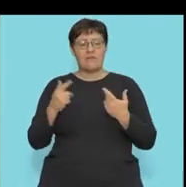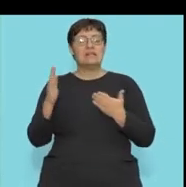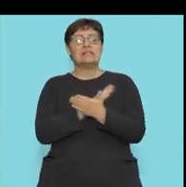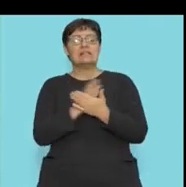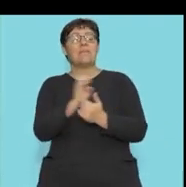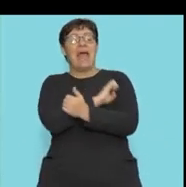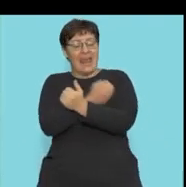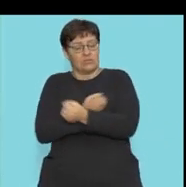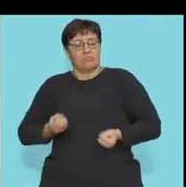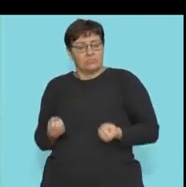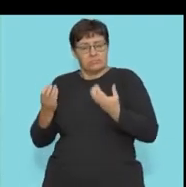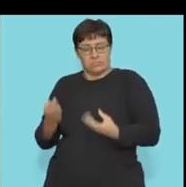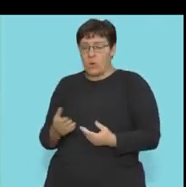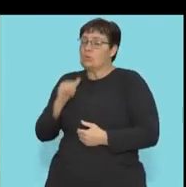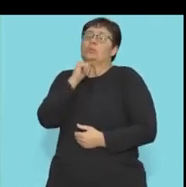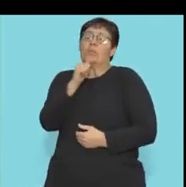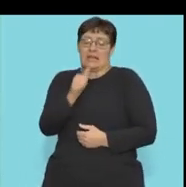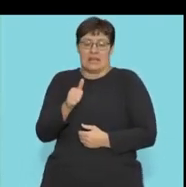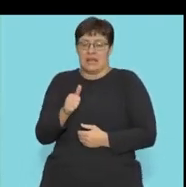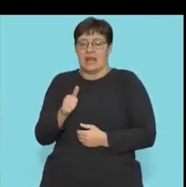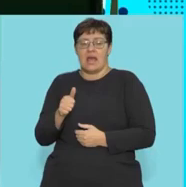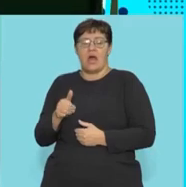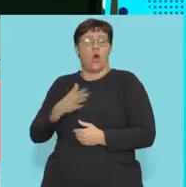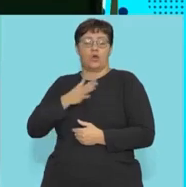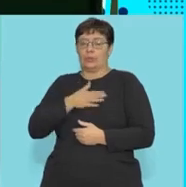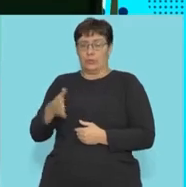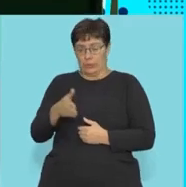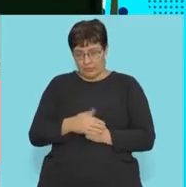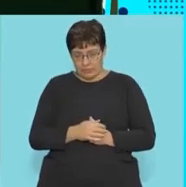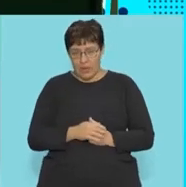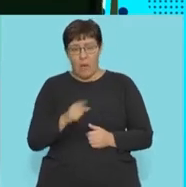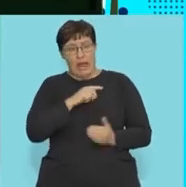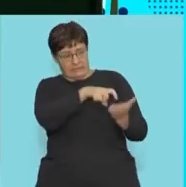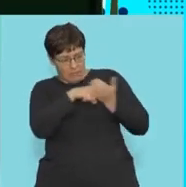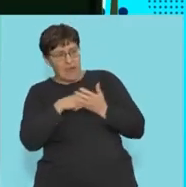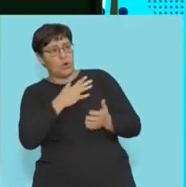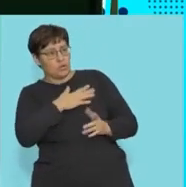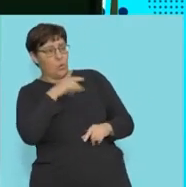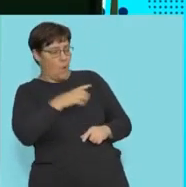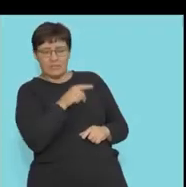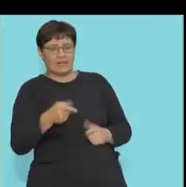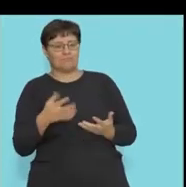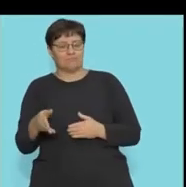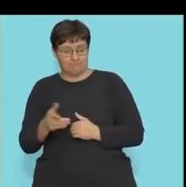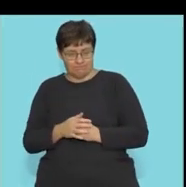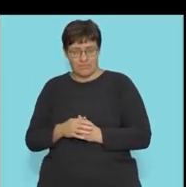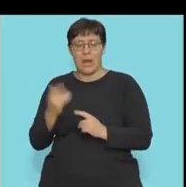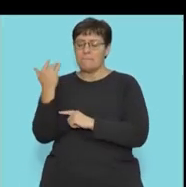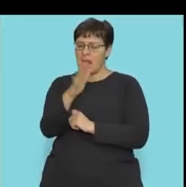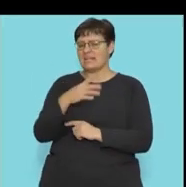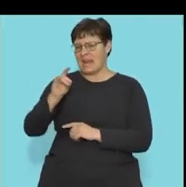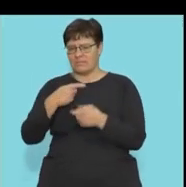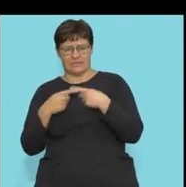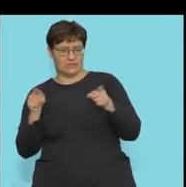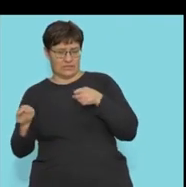ensures that some amount of energy is produced when the demands of the body's oxygen are high. This occurs differently in plants